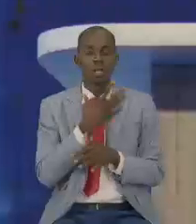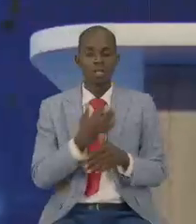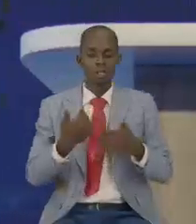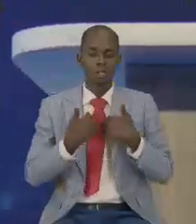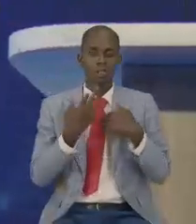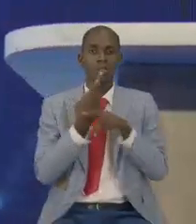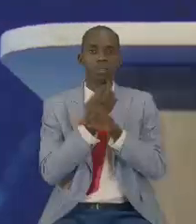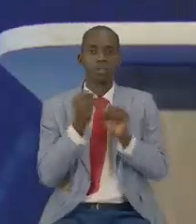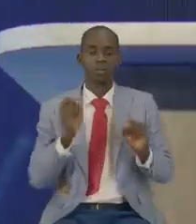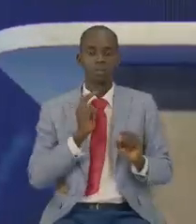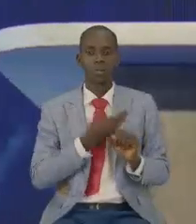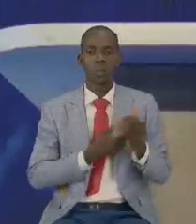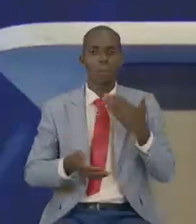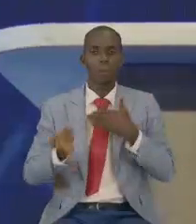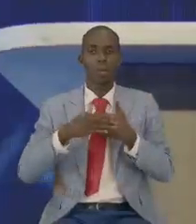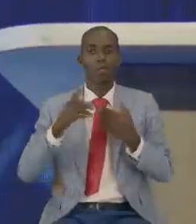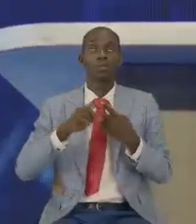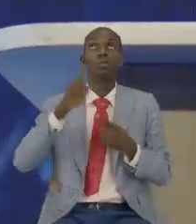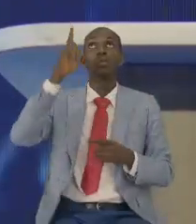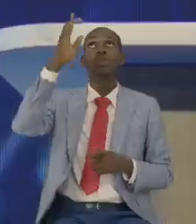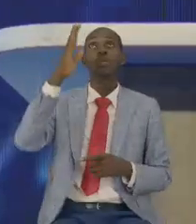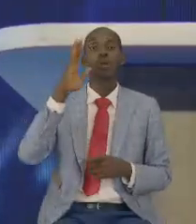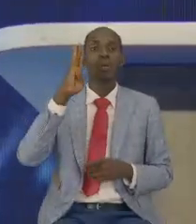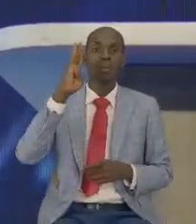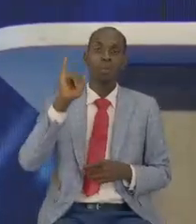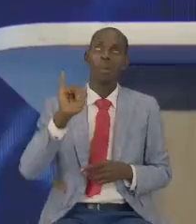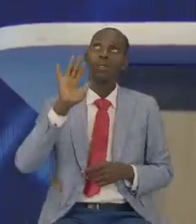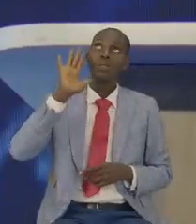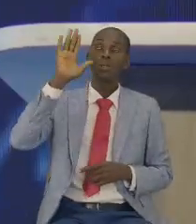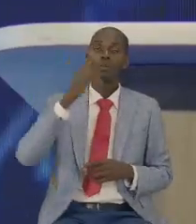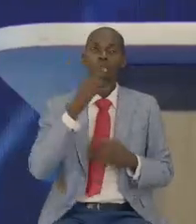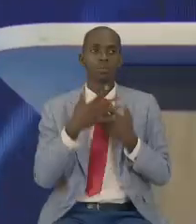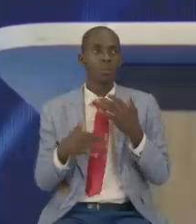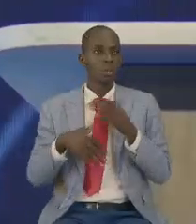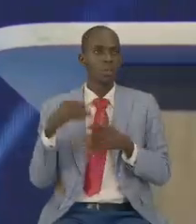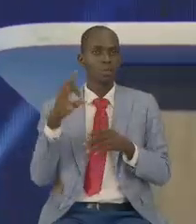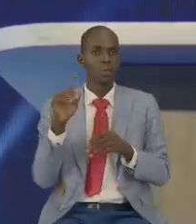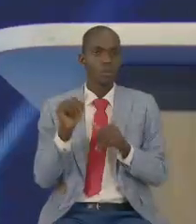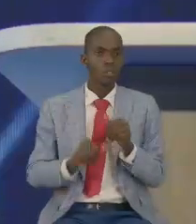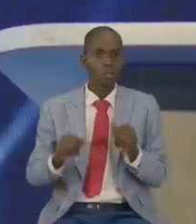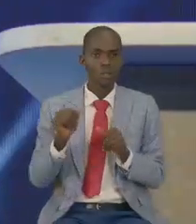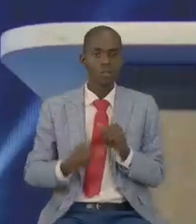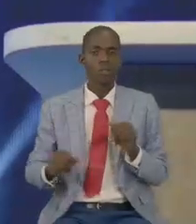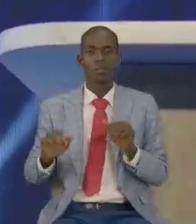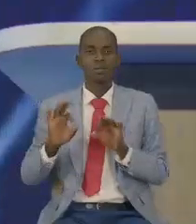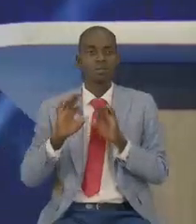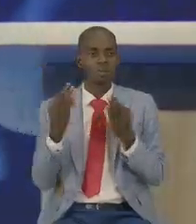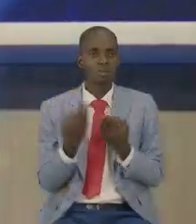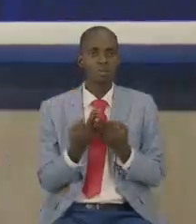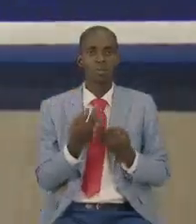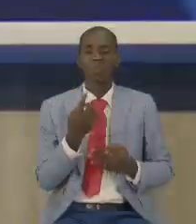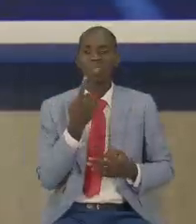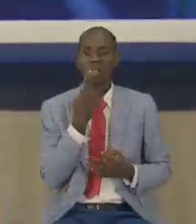blood out of every kindred and tongue and people and nation. Then in